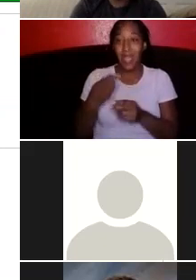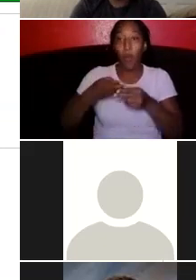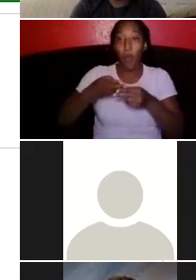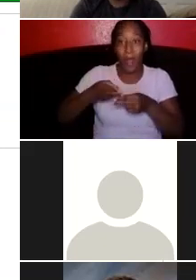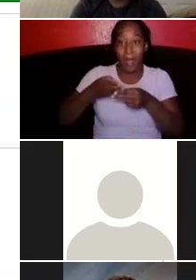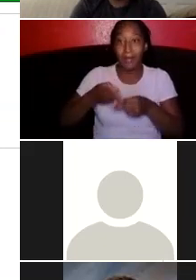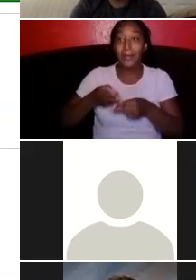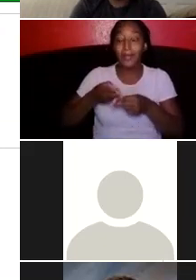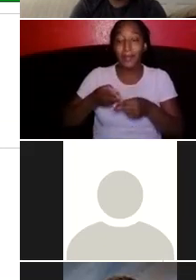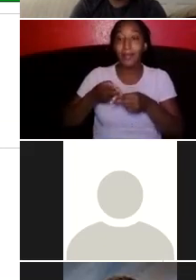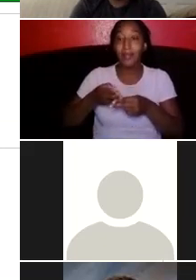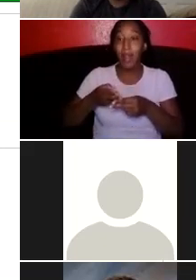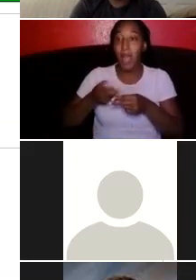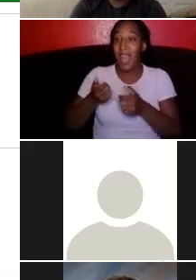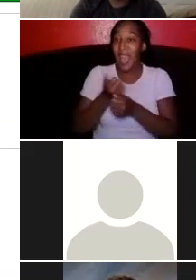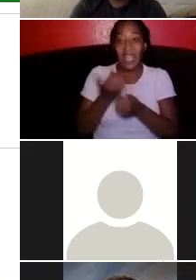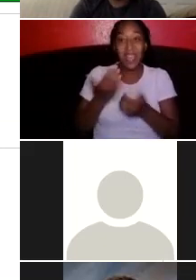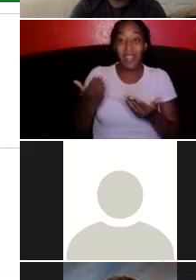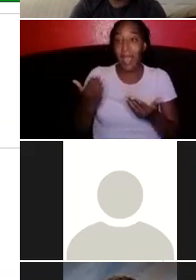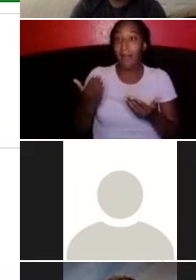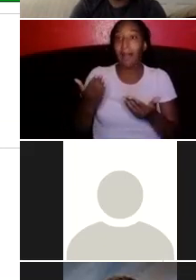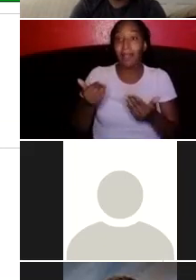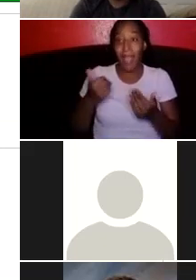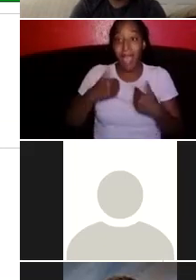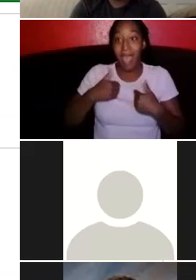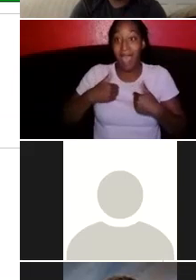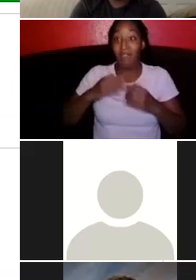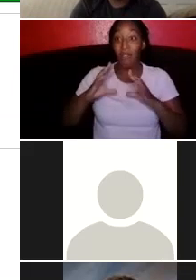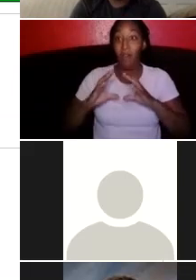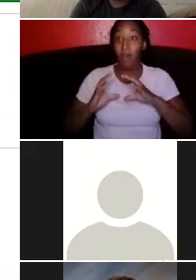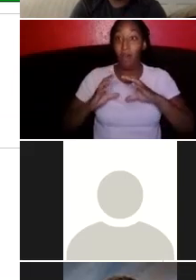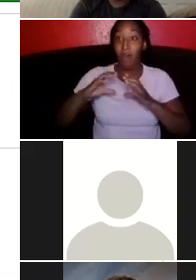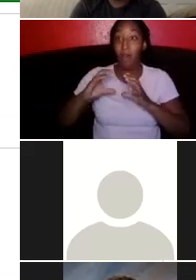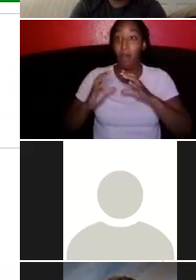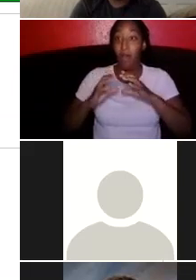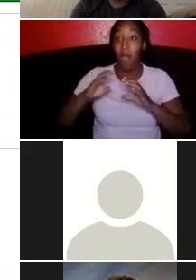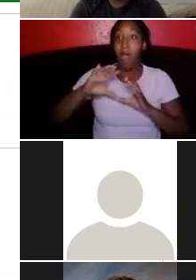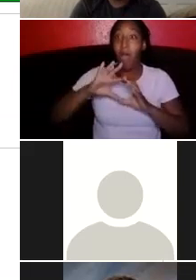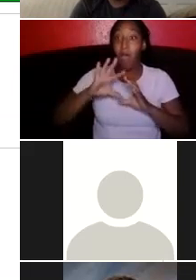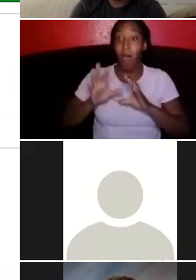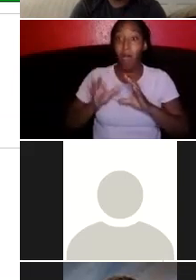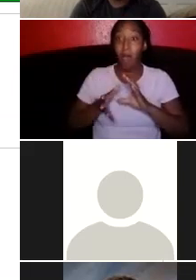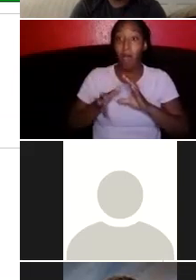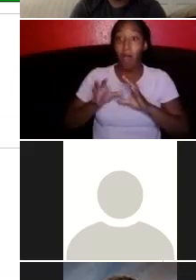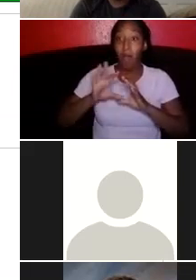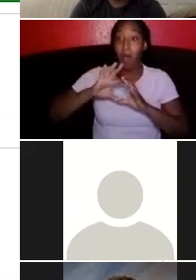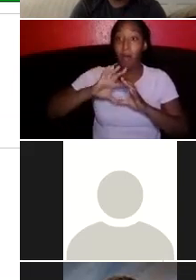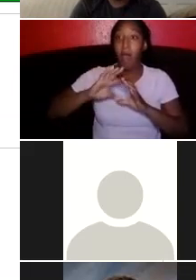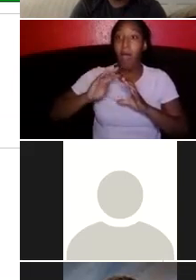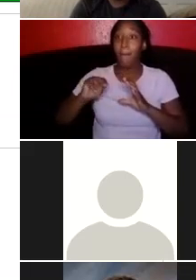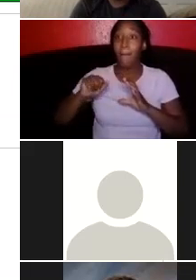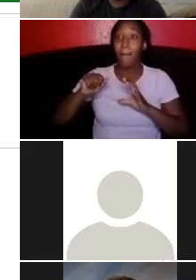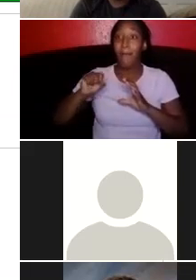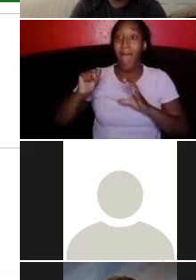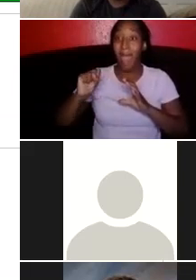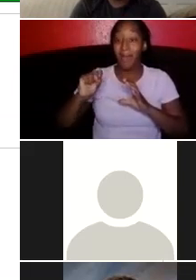mass. And so we find the weight of an object by taking the mass times